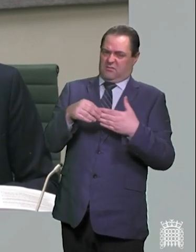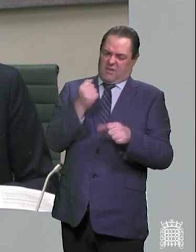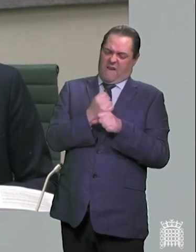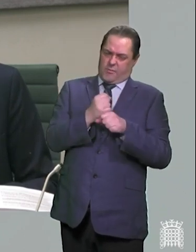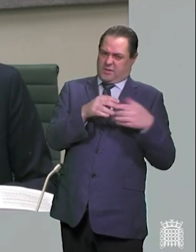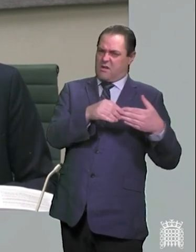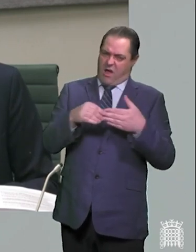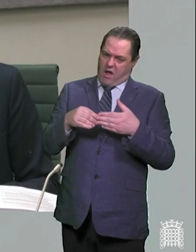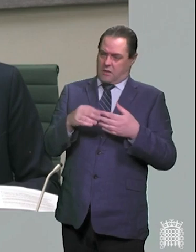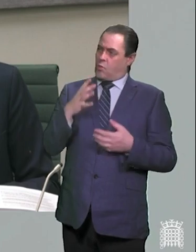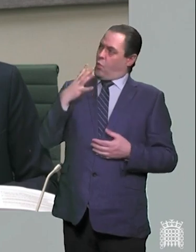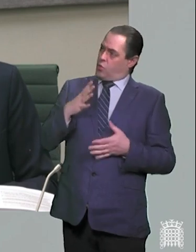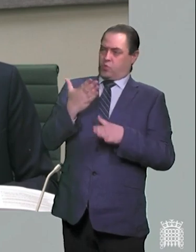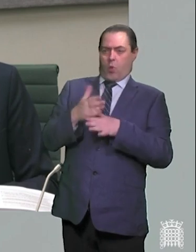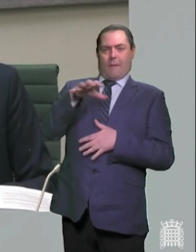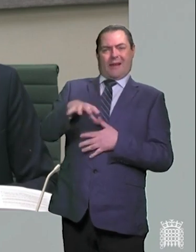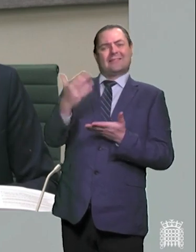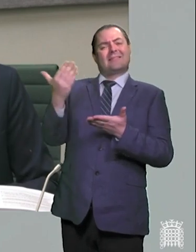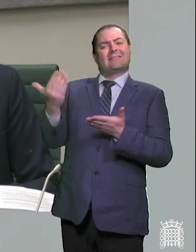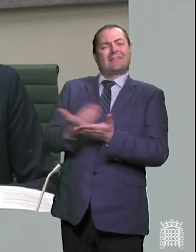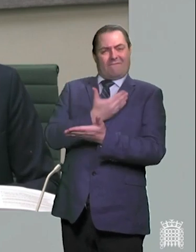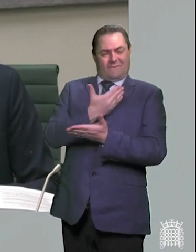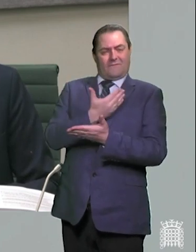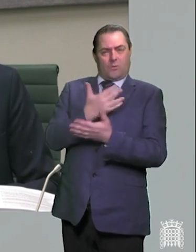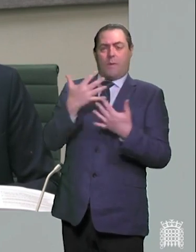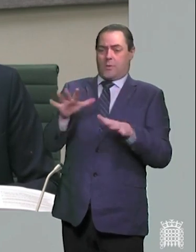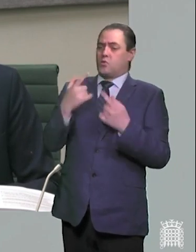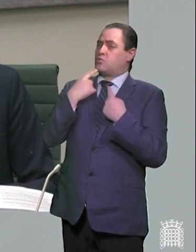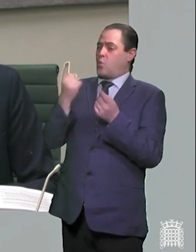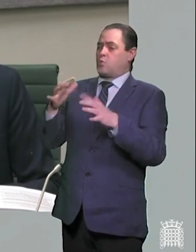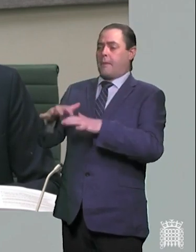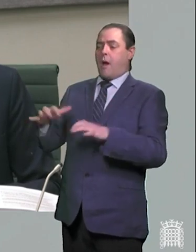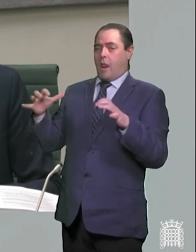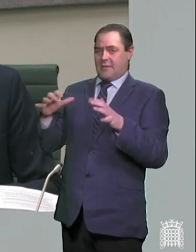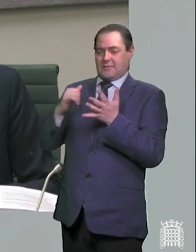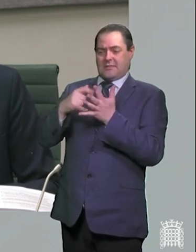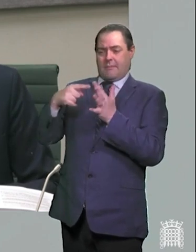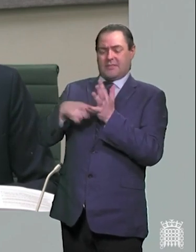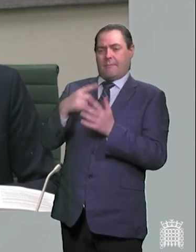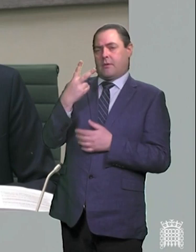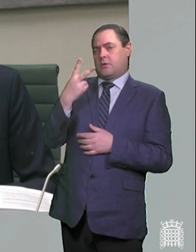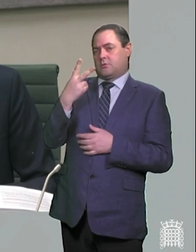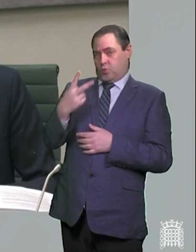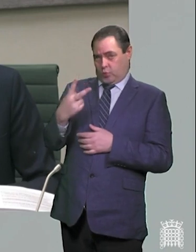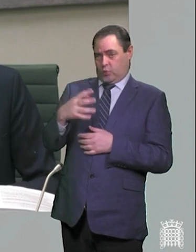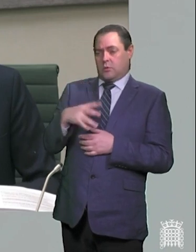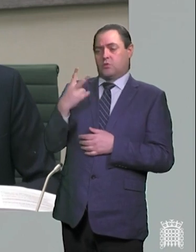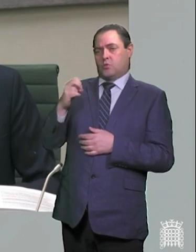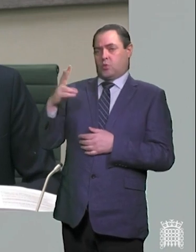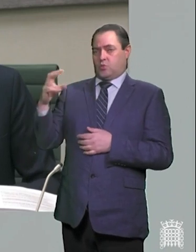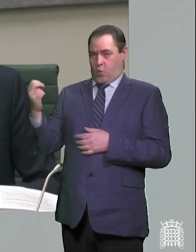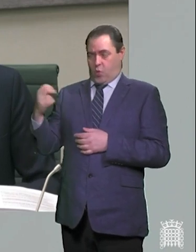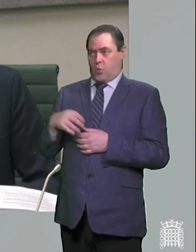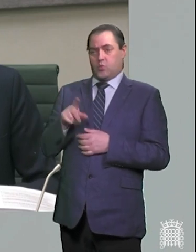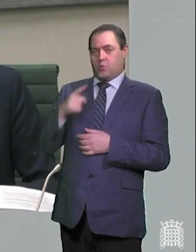to keep workplaces safe. Indeed, you previously told the House of Commons on the 2nd of September 2020, and I quote, "It's